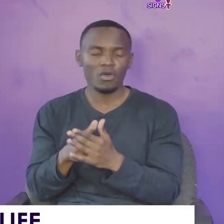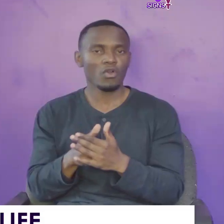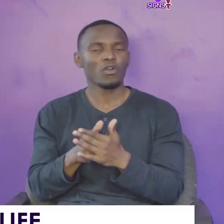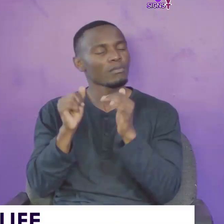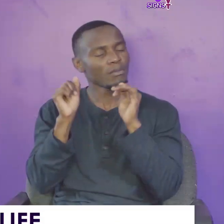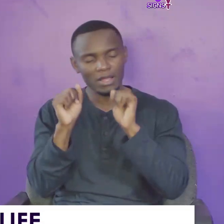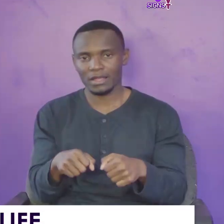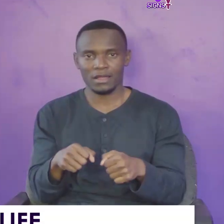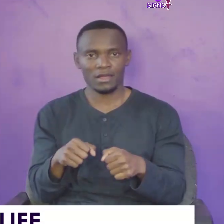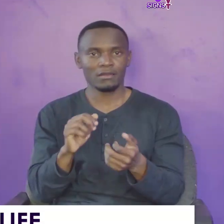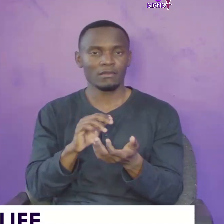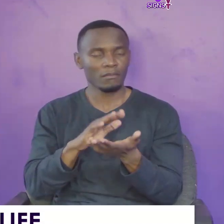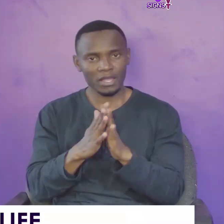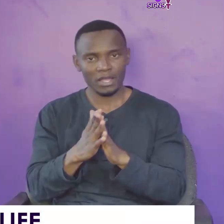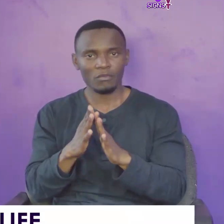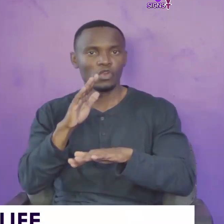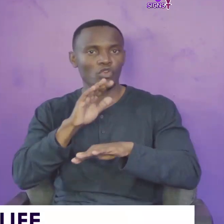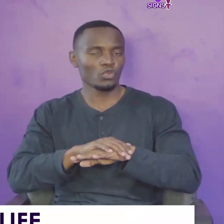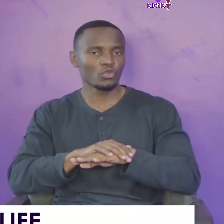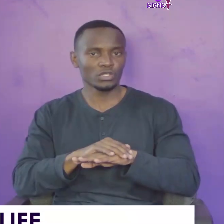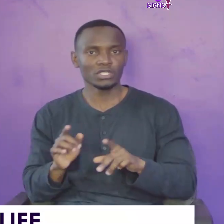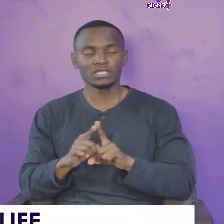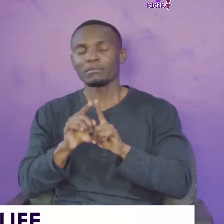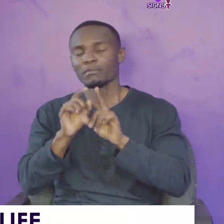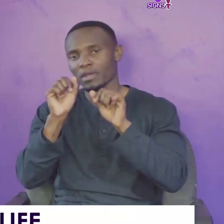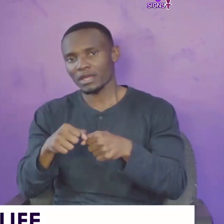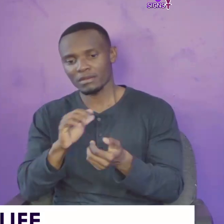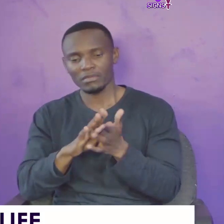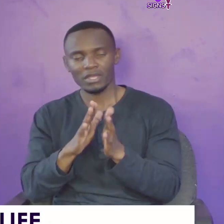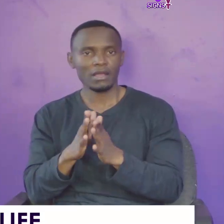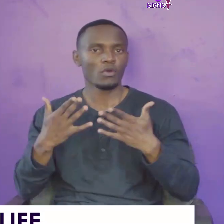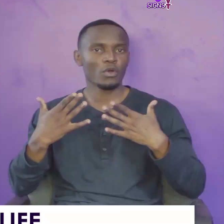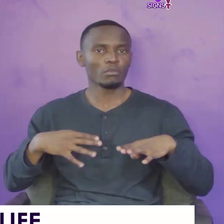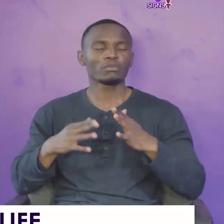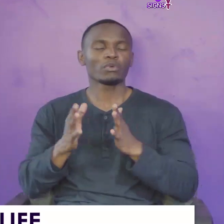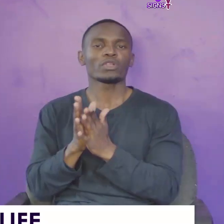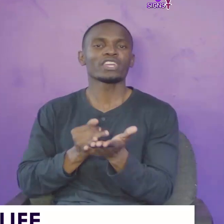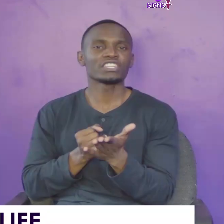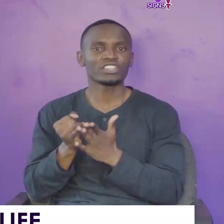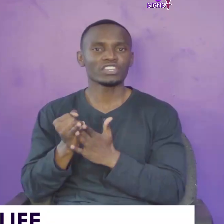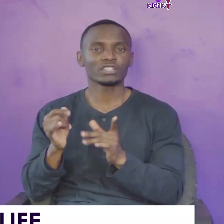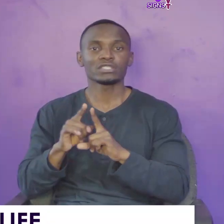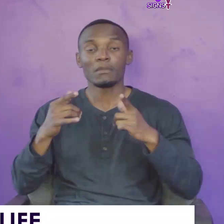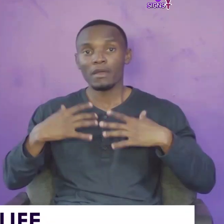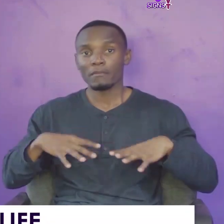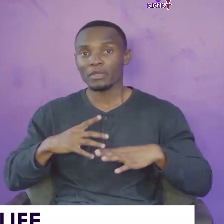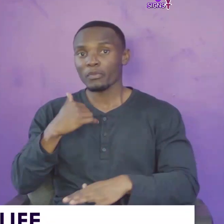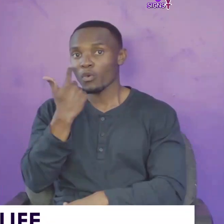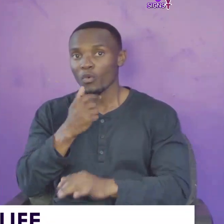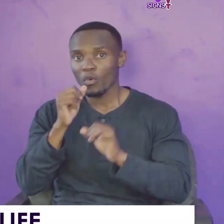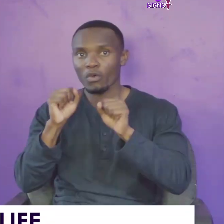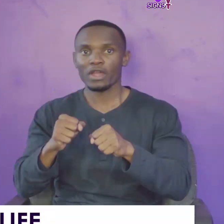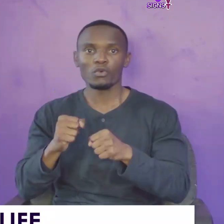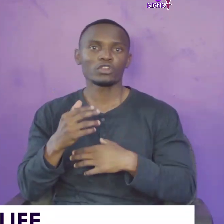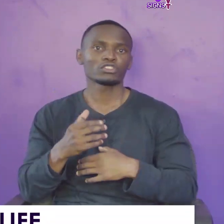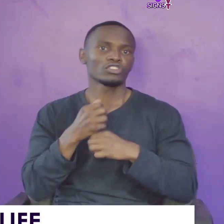have the capability of being good, of being people with integrity, Right. people that can be trusted, people that can live